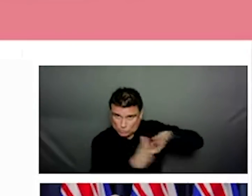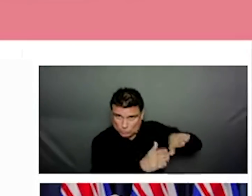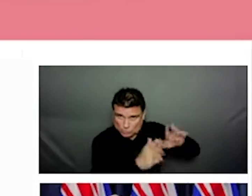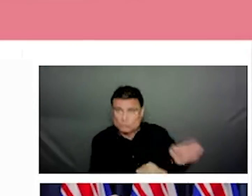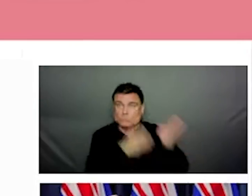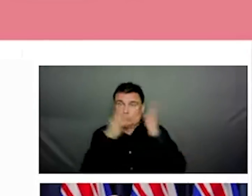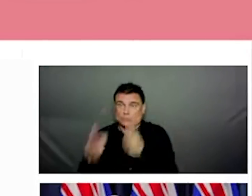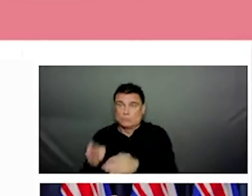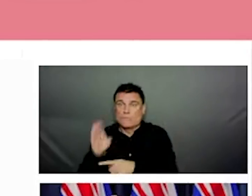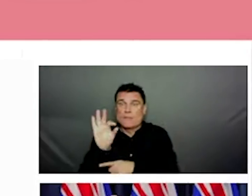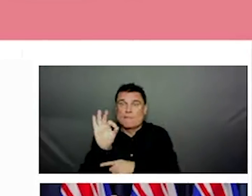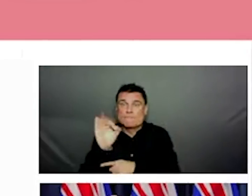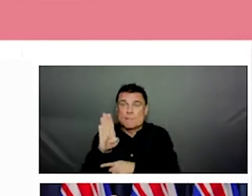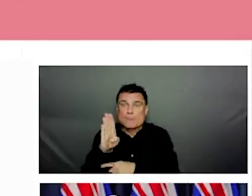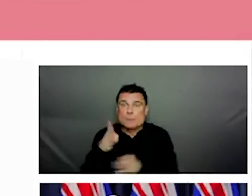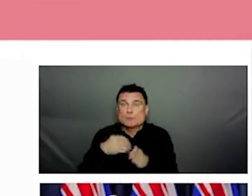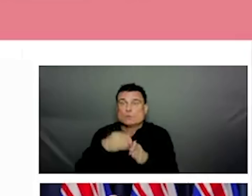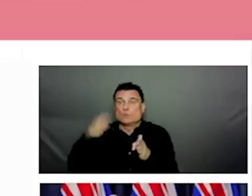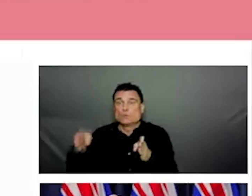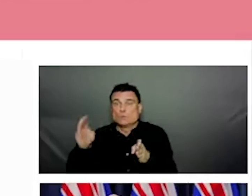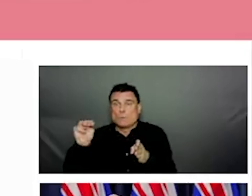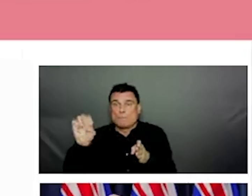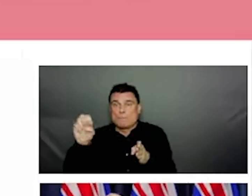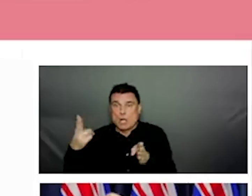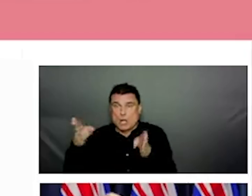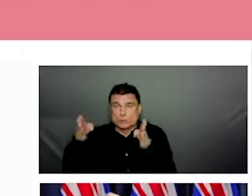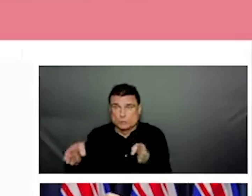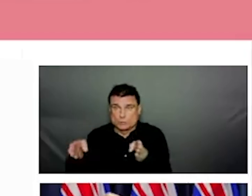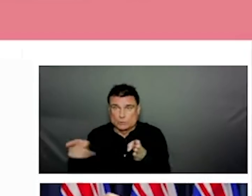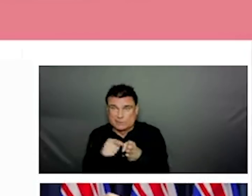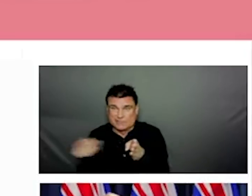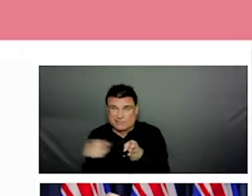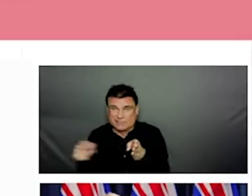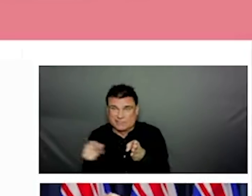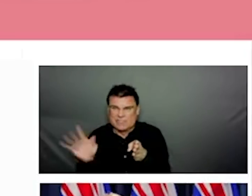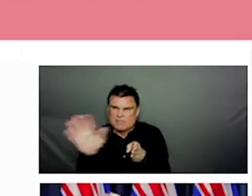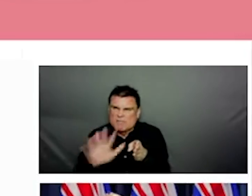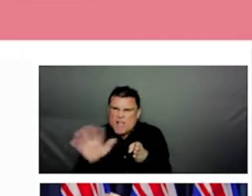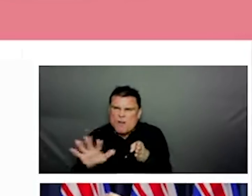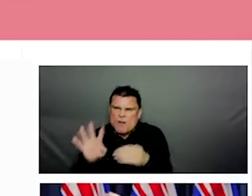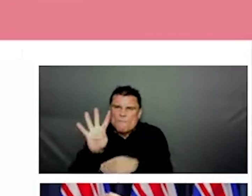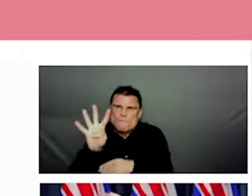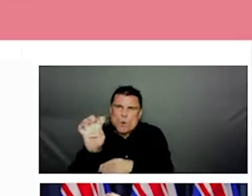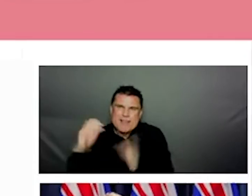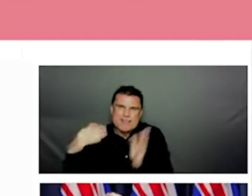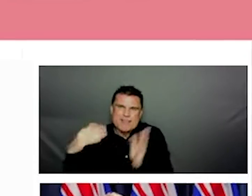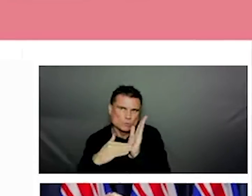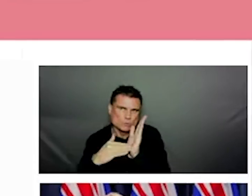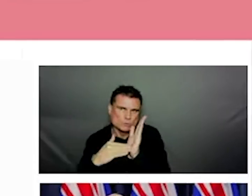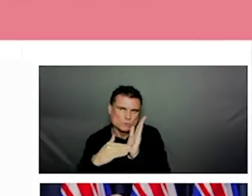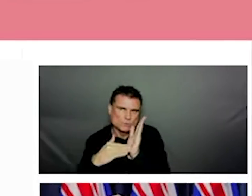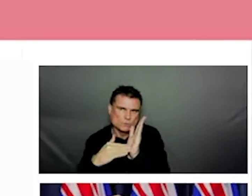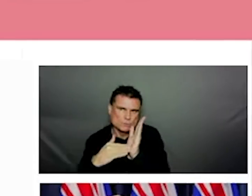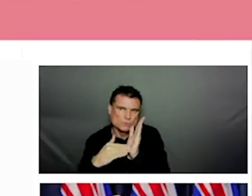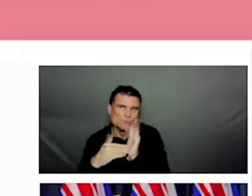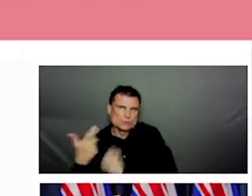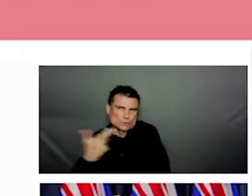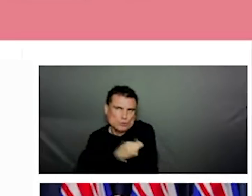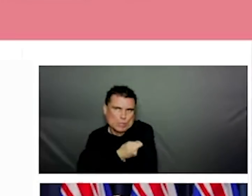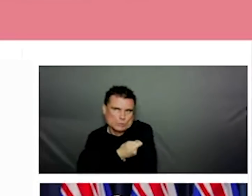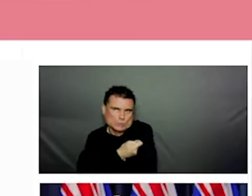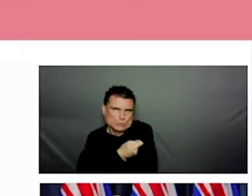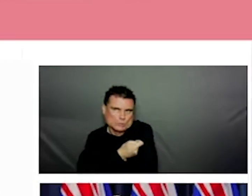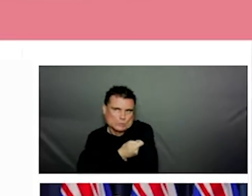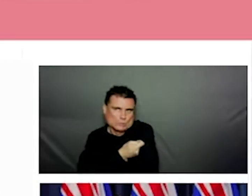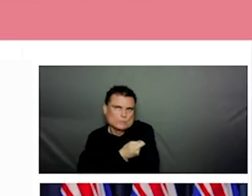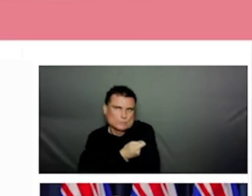months of quarter one. And that's about 400,000 people will get their dose 1, given the way that we have set up our